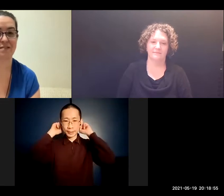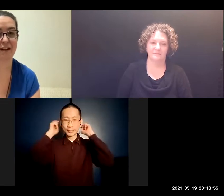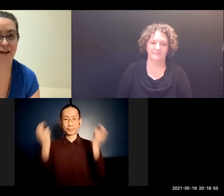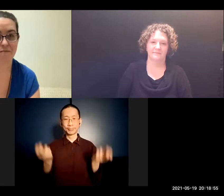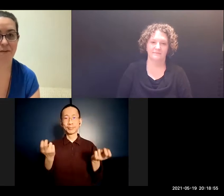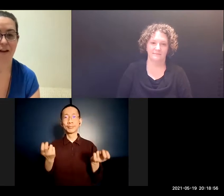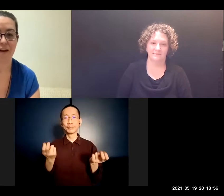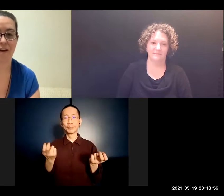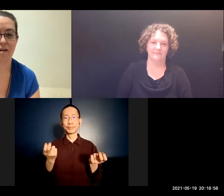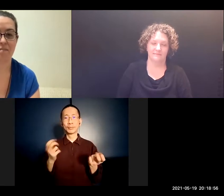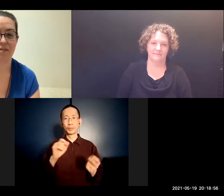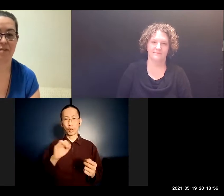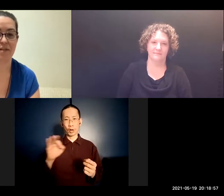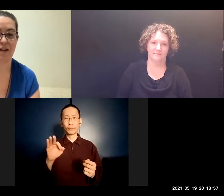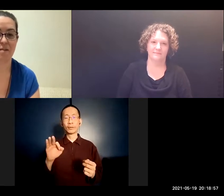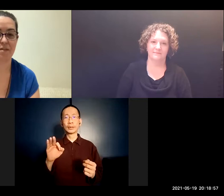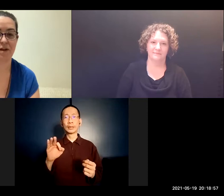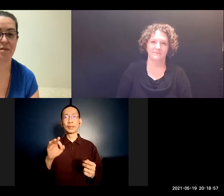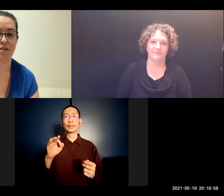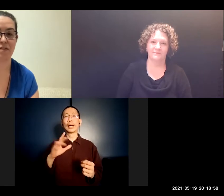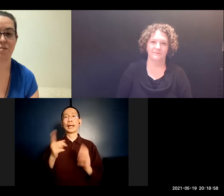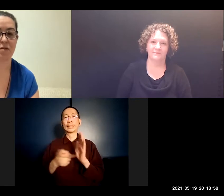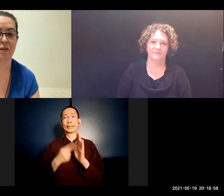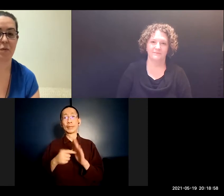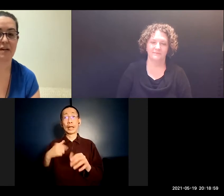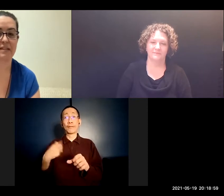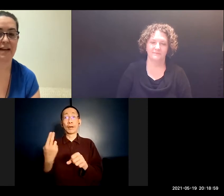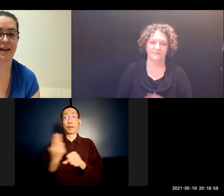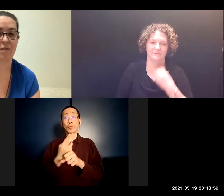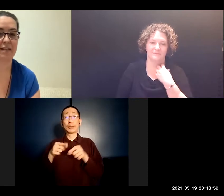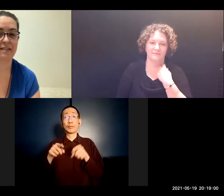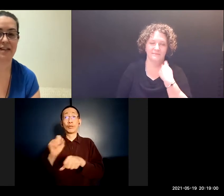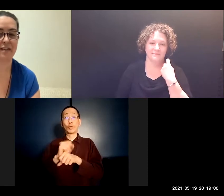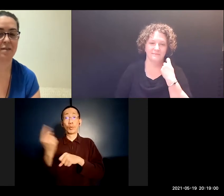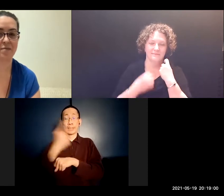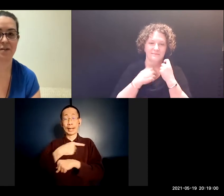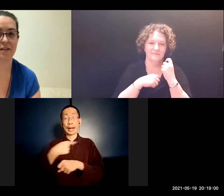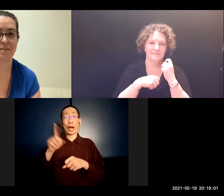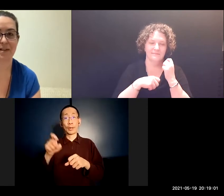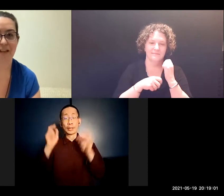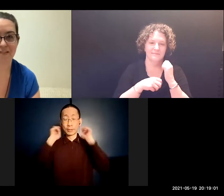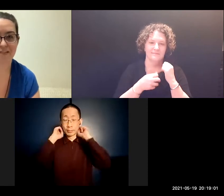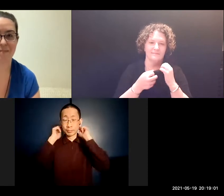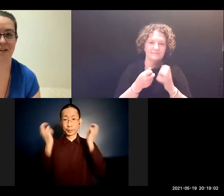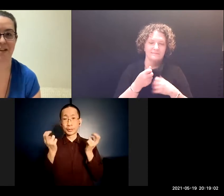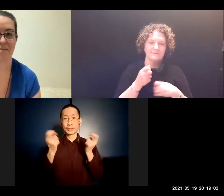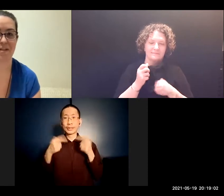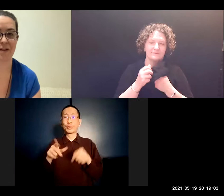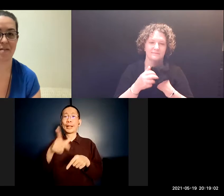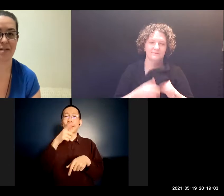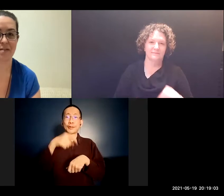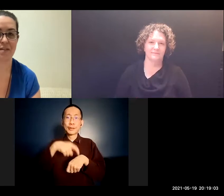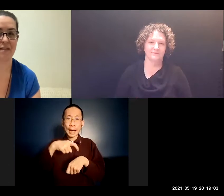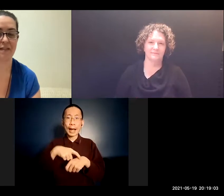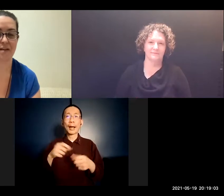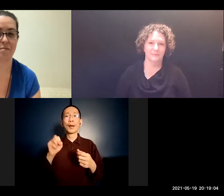processors off. Sometimes if I'm using them during the workday, I will need to take them off for a little bit at lunch. Sometimes if